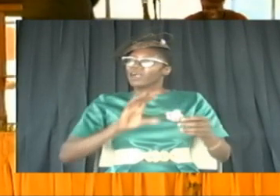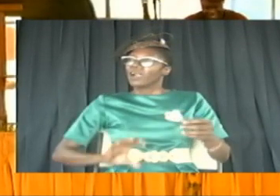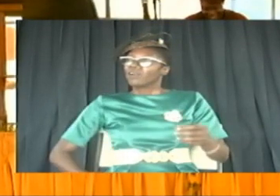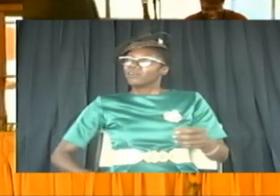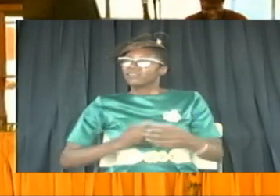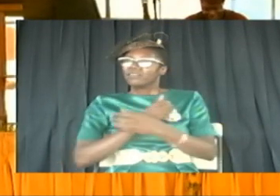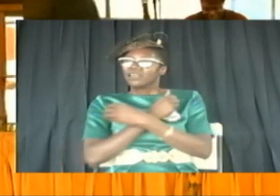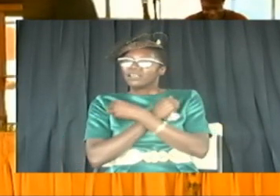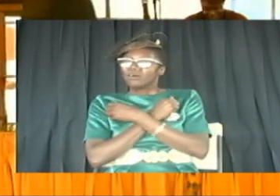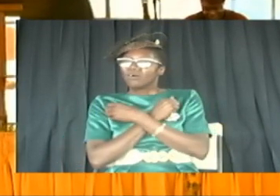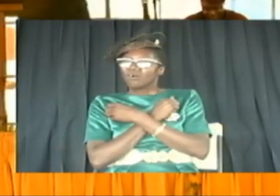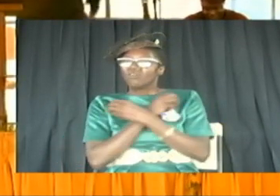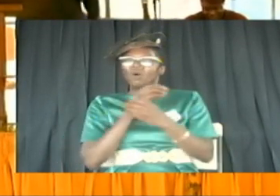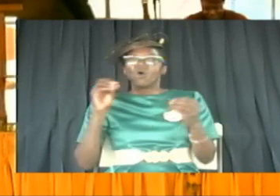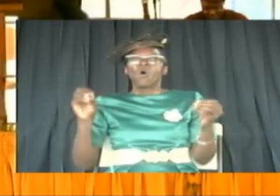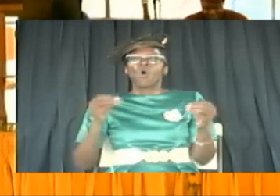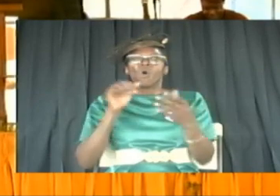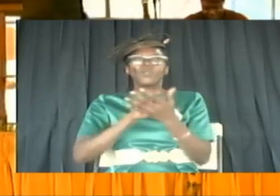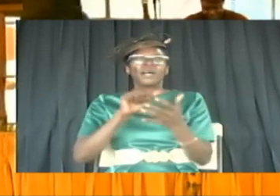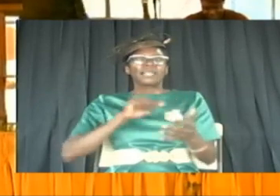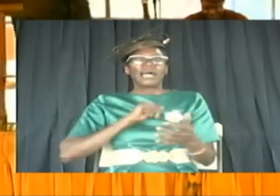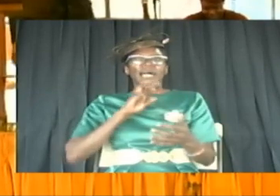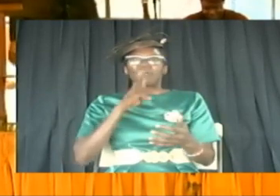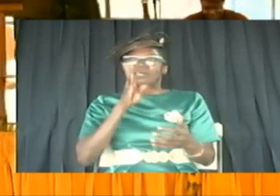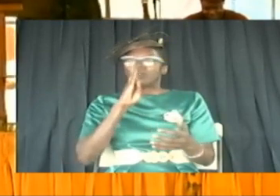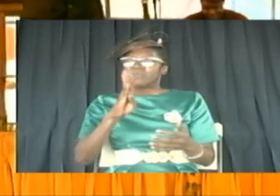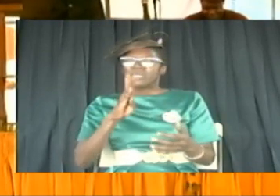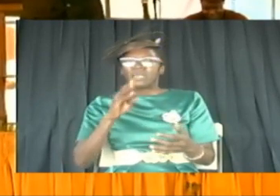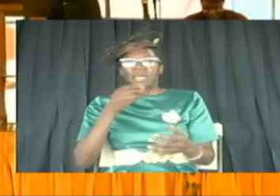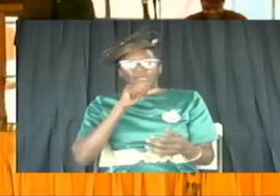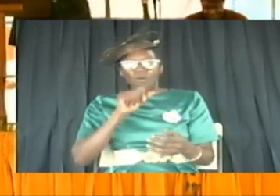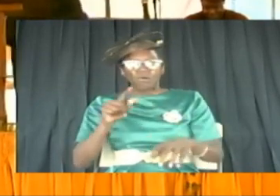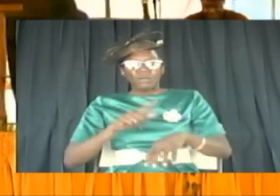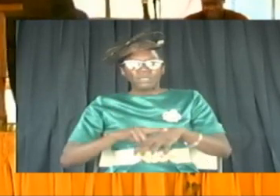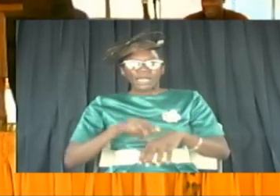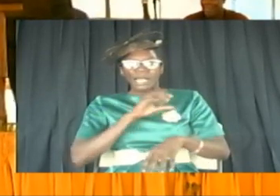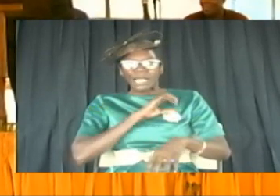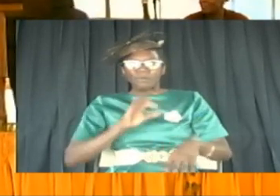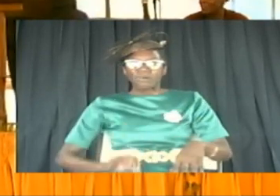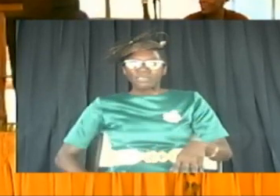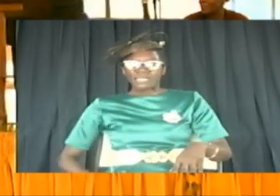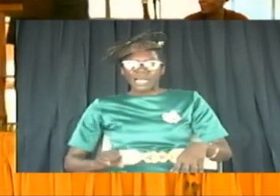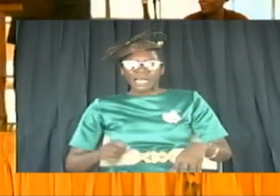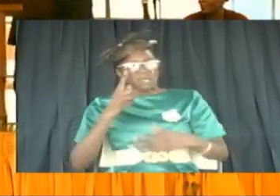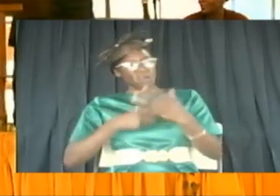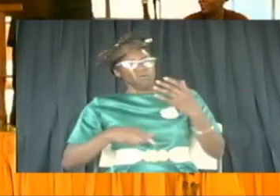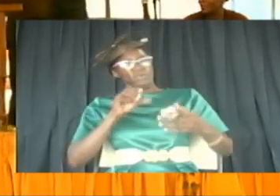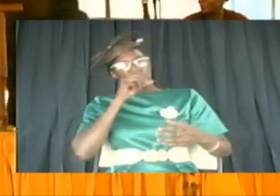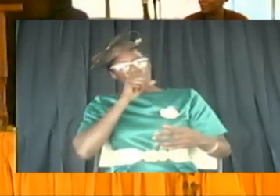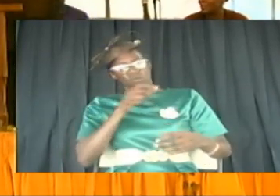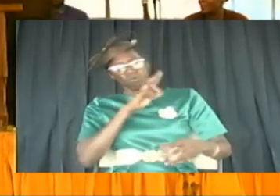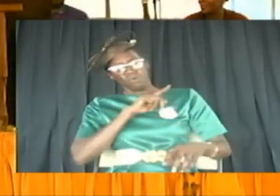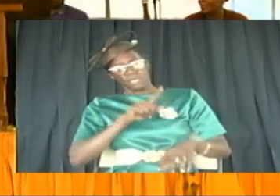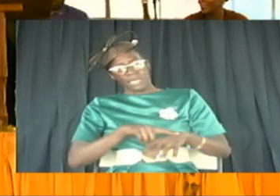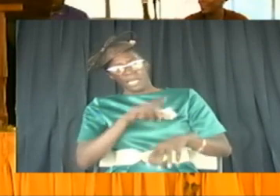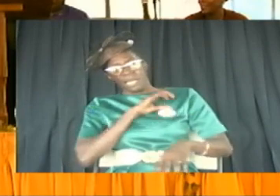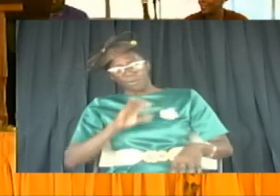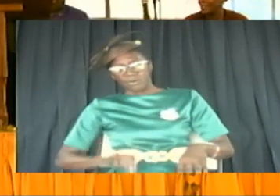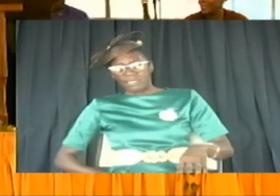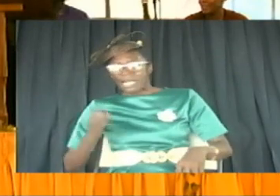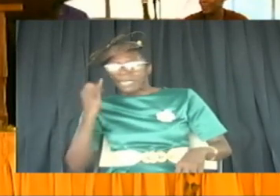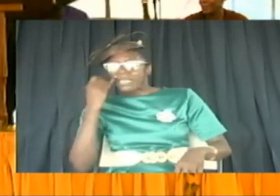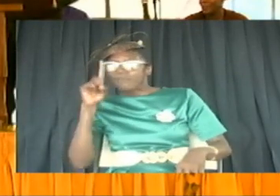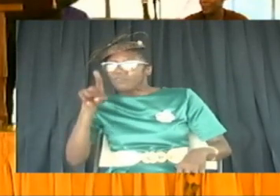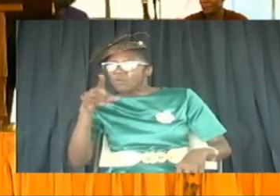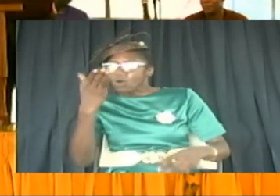Love. Oh, that I will be an old-time Christian. What's the old-time Christian? If you want to be a real Christian, the real